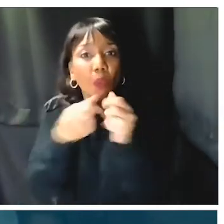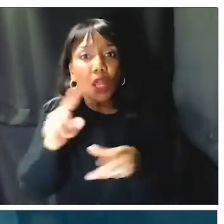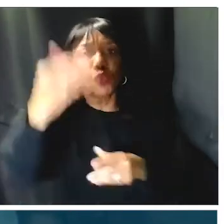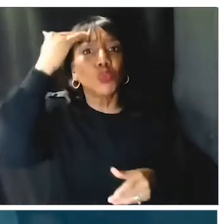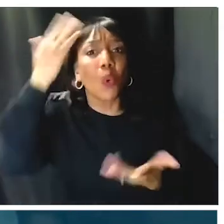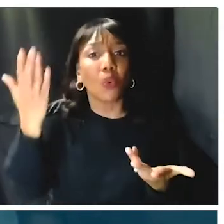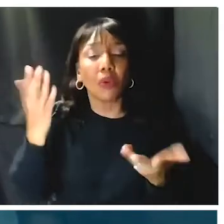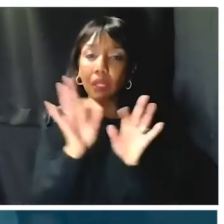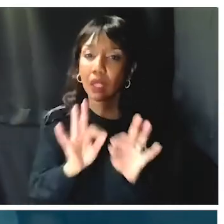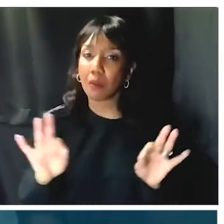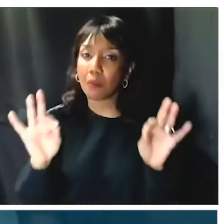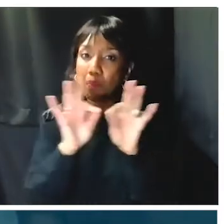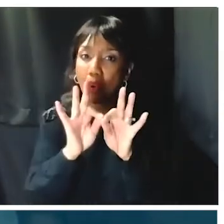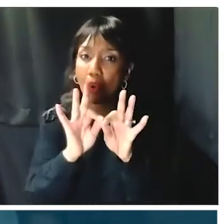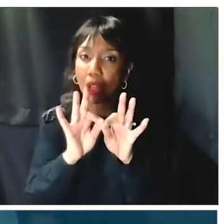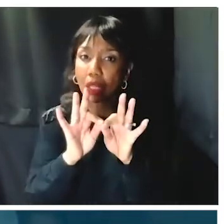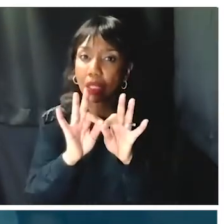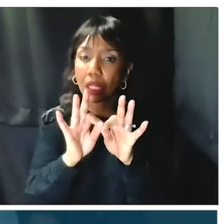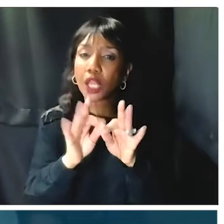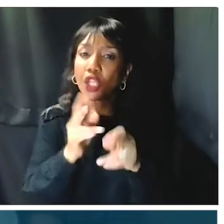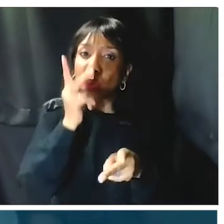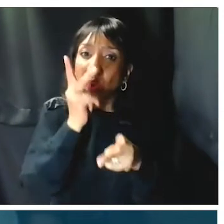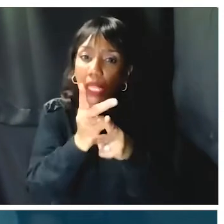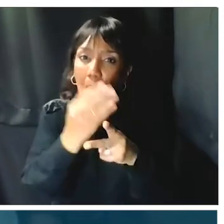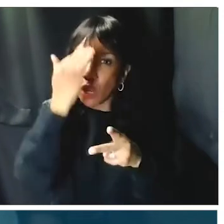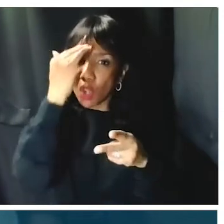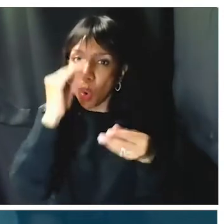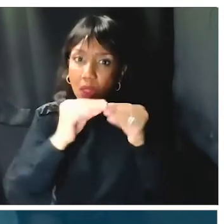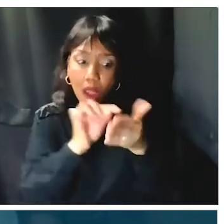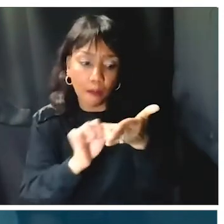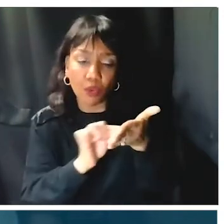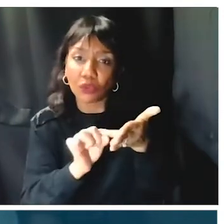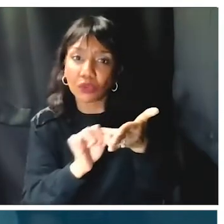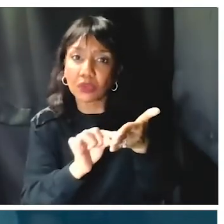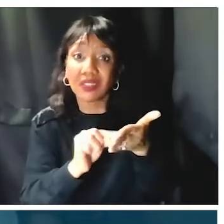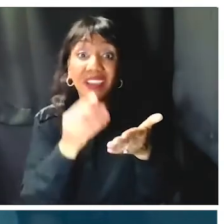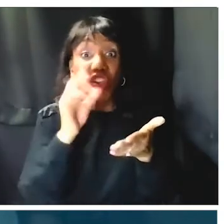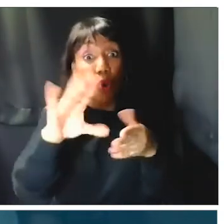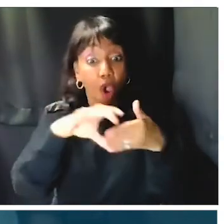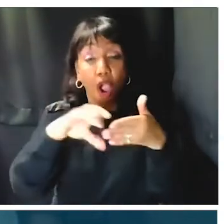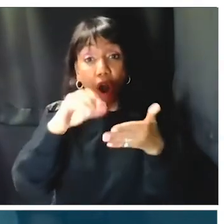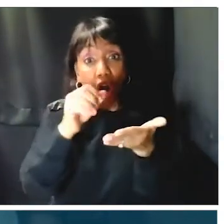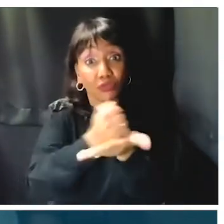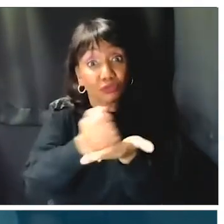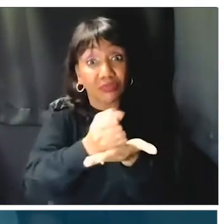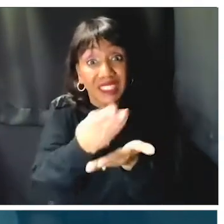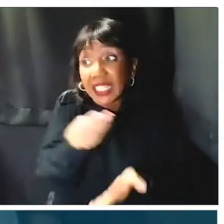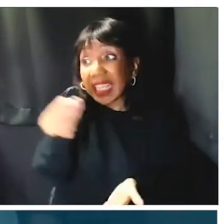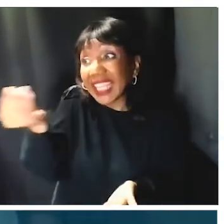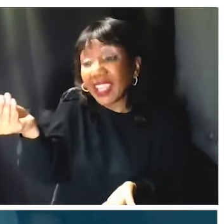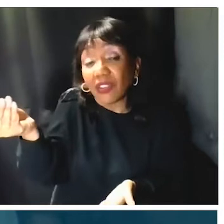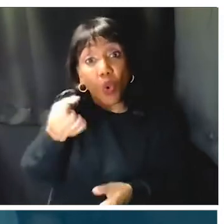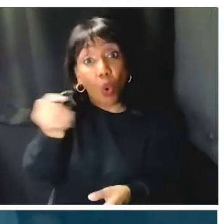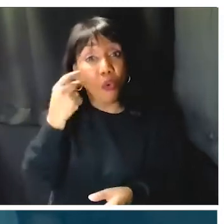is important that you keep up with your card at all times. Do not give your card to others to hold for